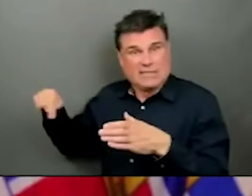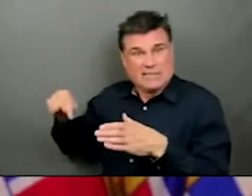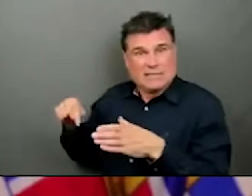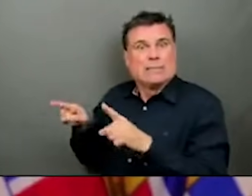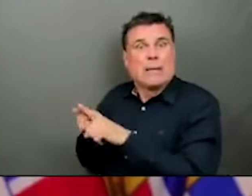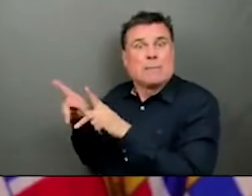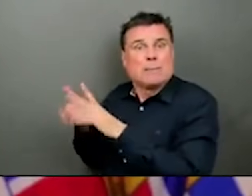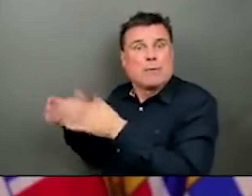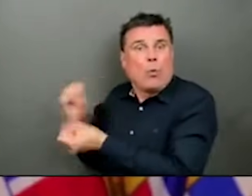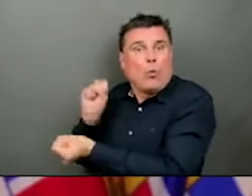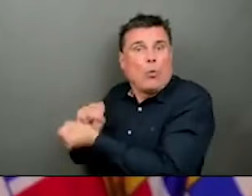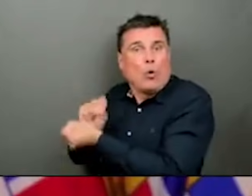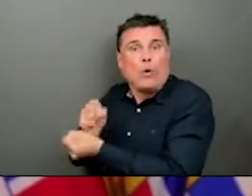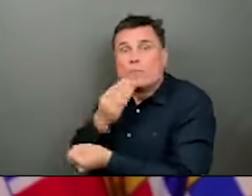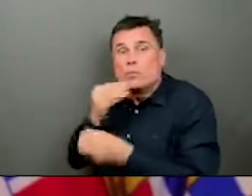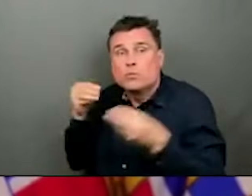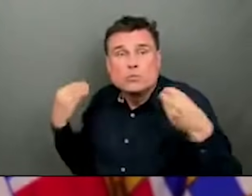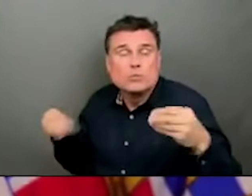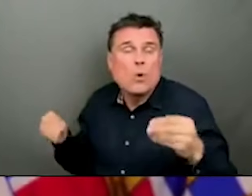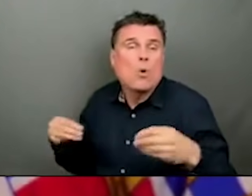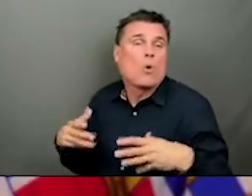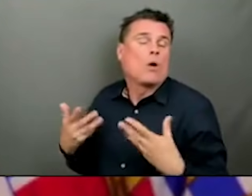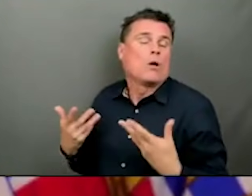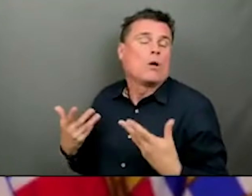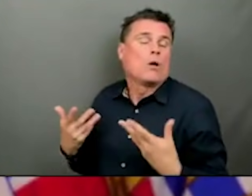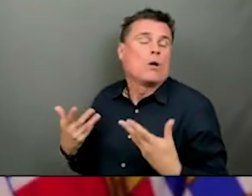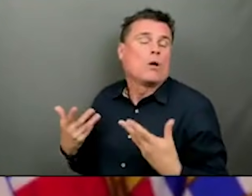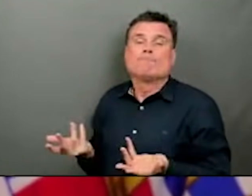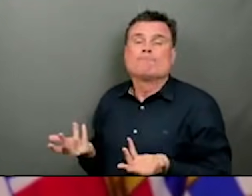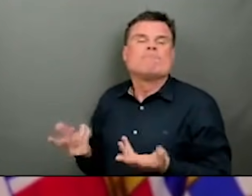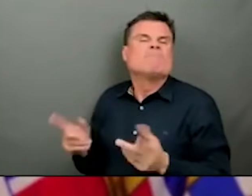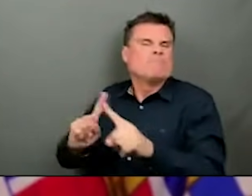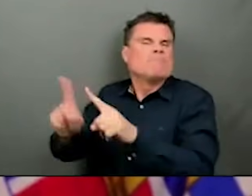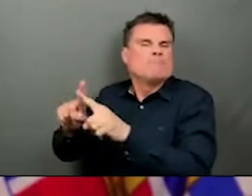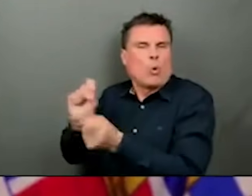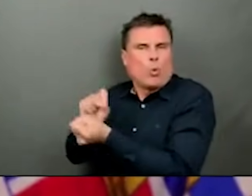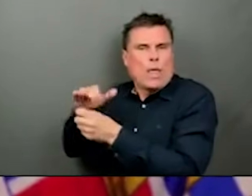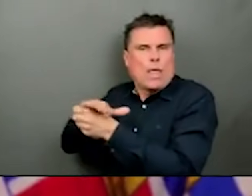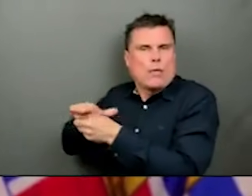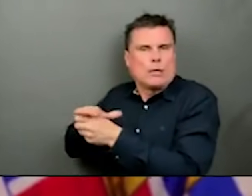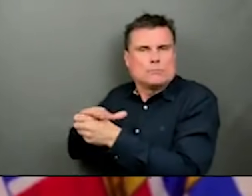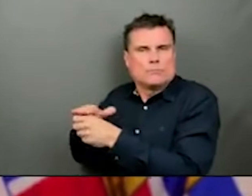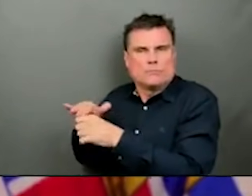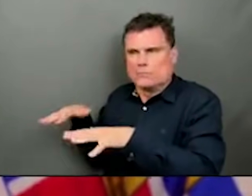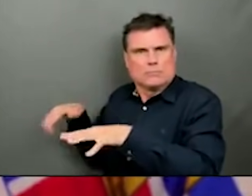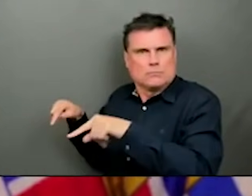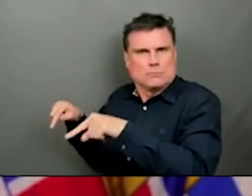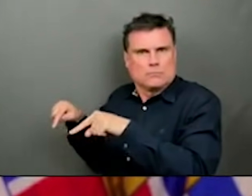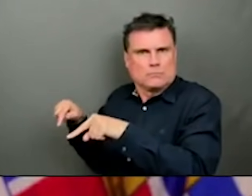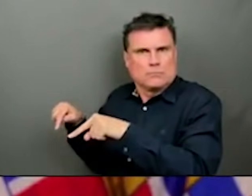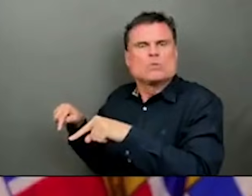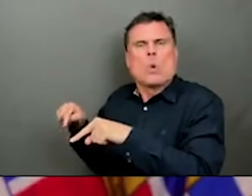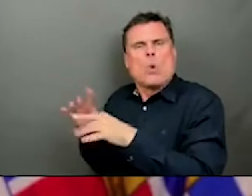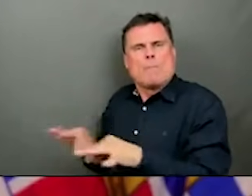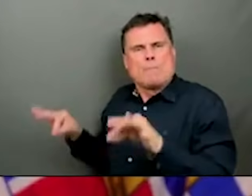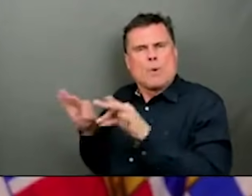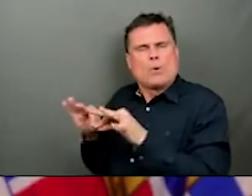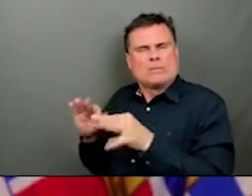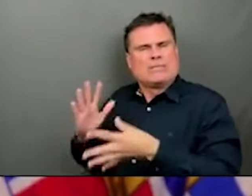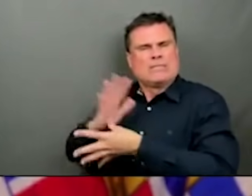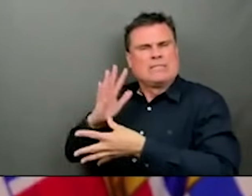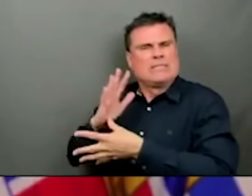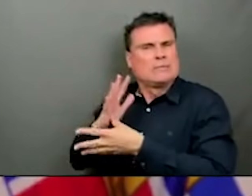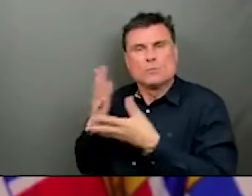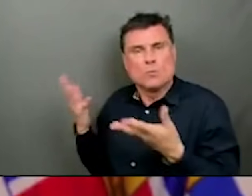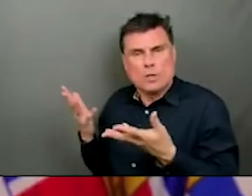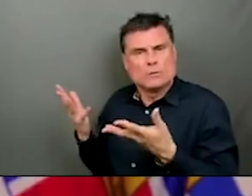given what we, at the time, thought our supply, particularly of the AstraZeneca vaccine. As you know, we've had